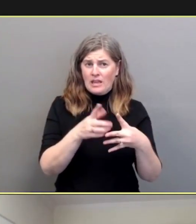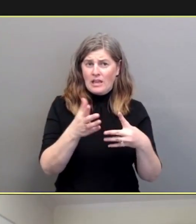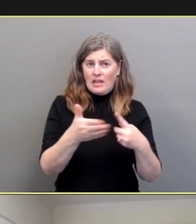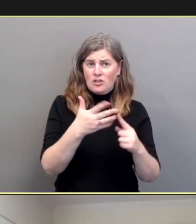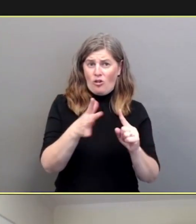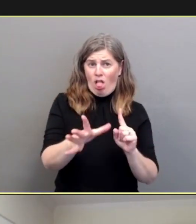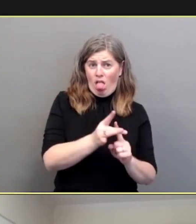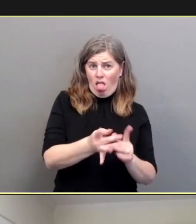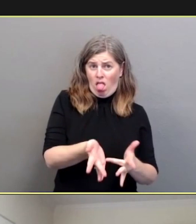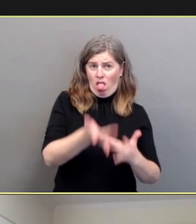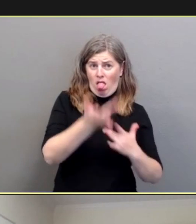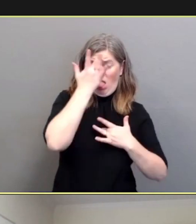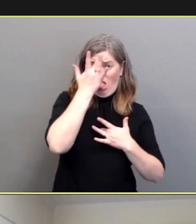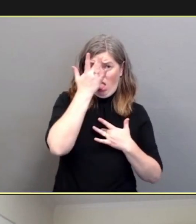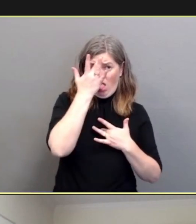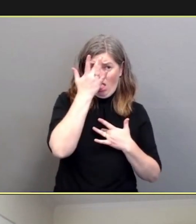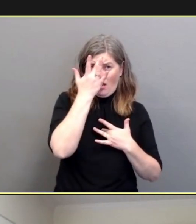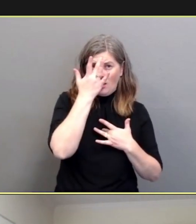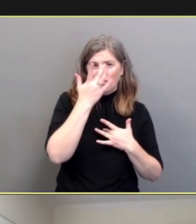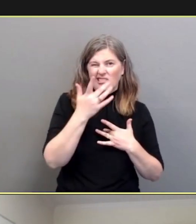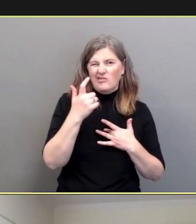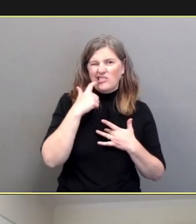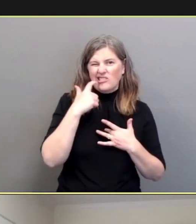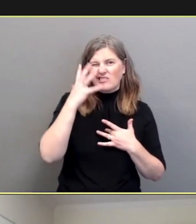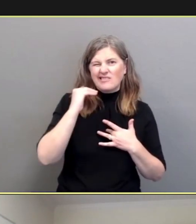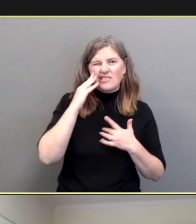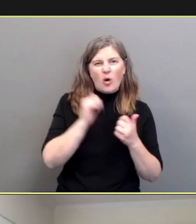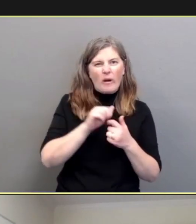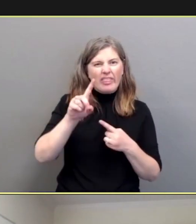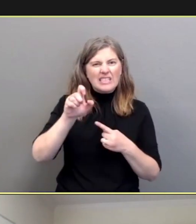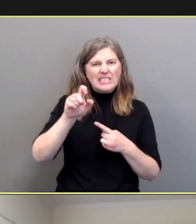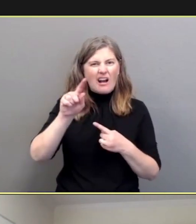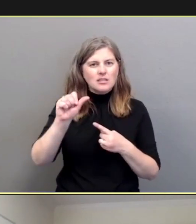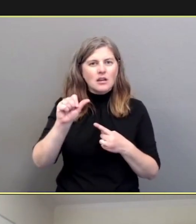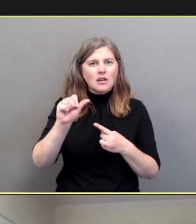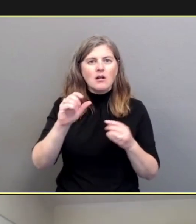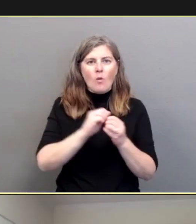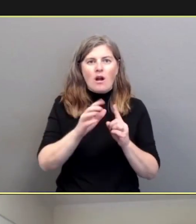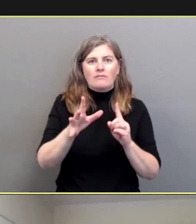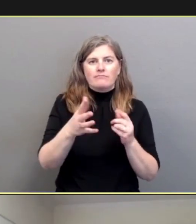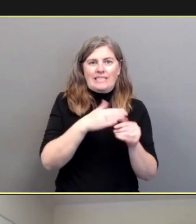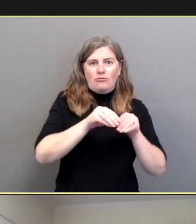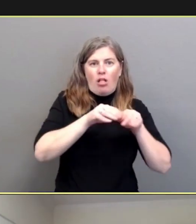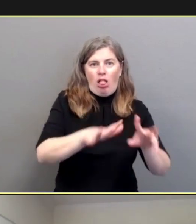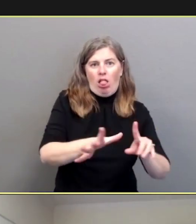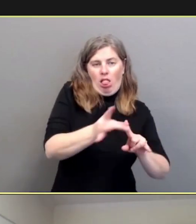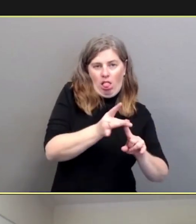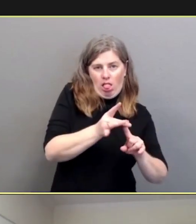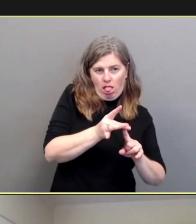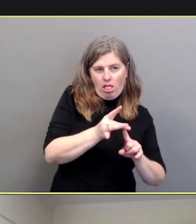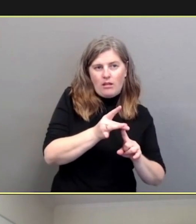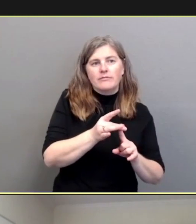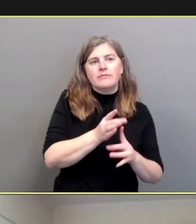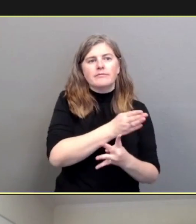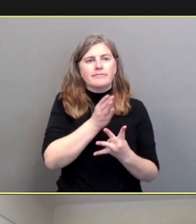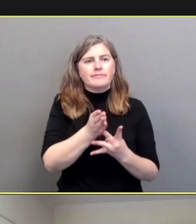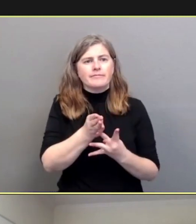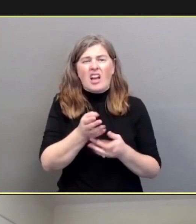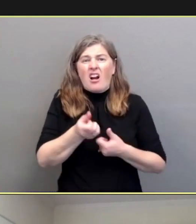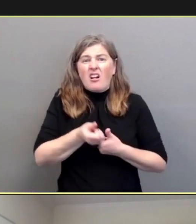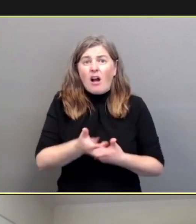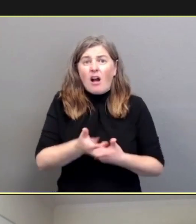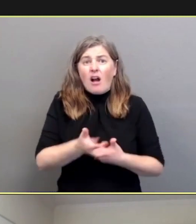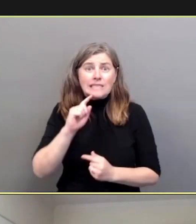just went through in big time with the Delta variant and much more effective. 2, does it cause more serious